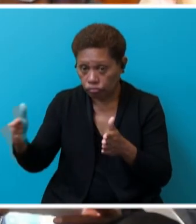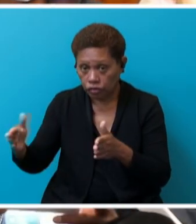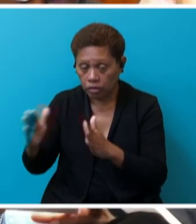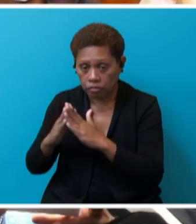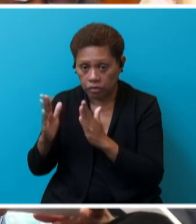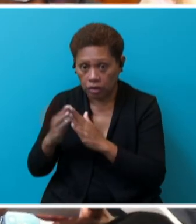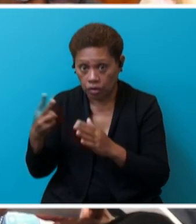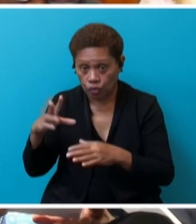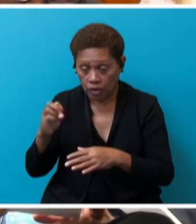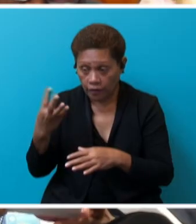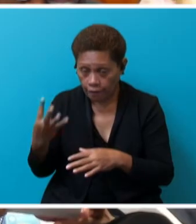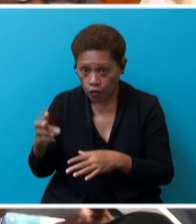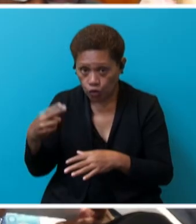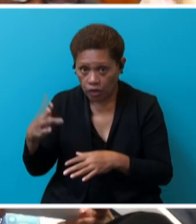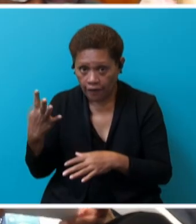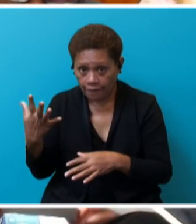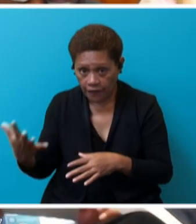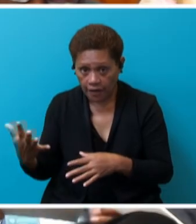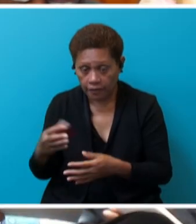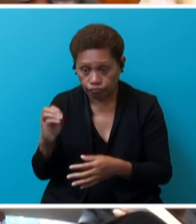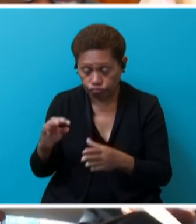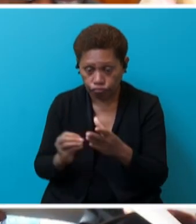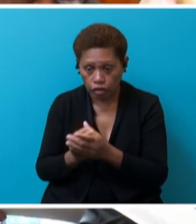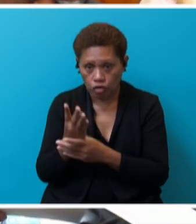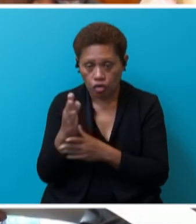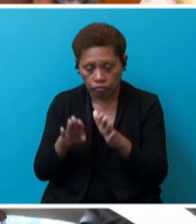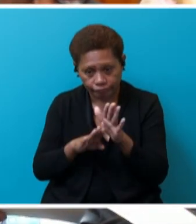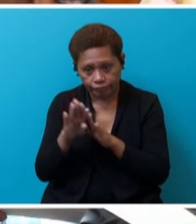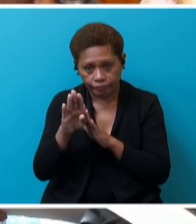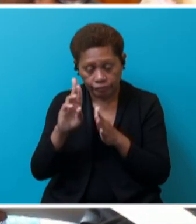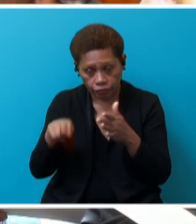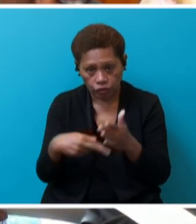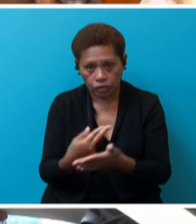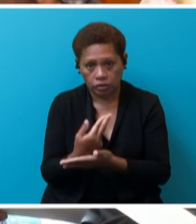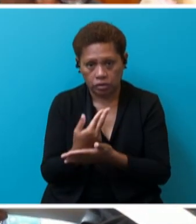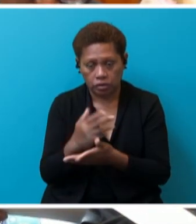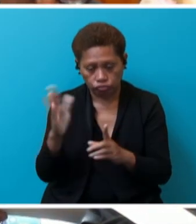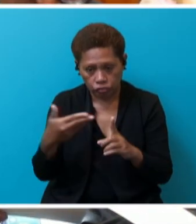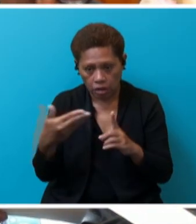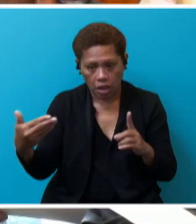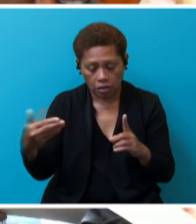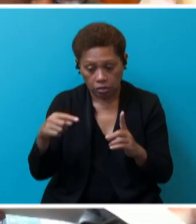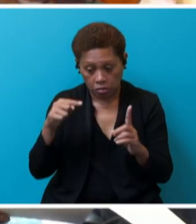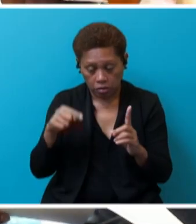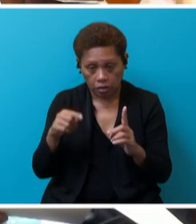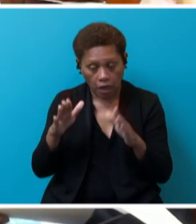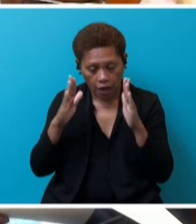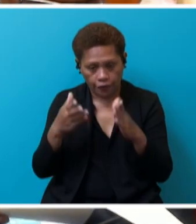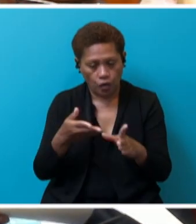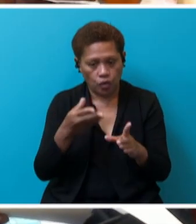24-25, building for growth and resilience was the underlying theme. For the